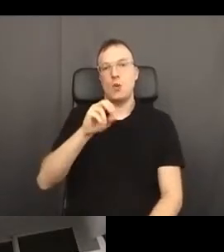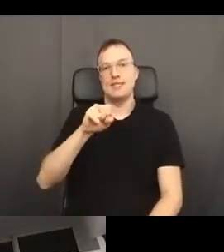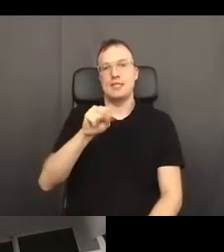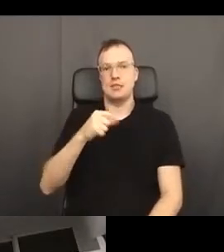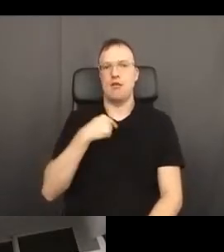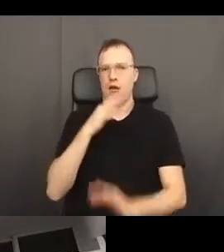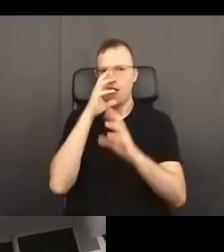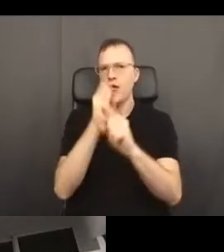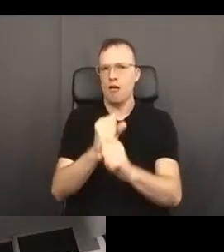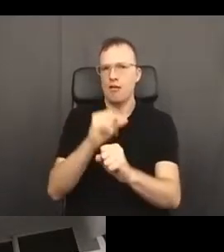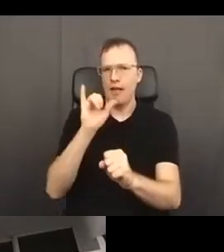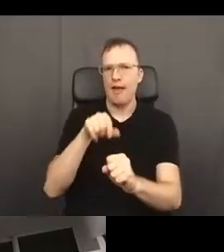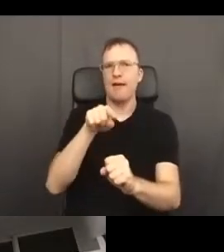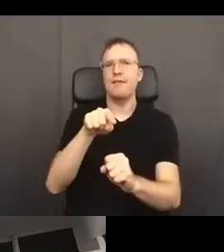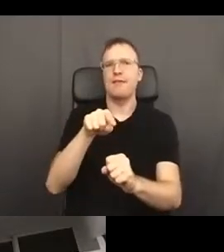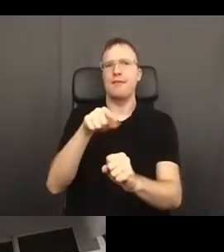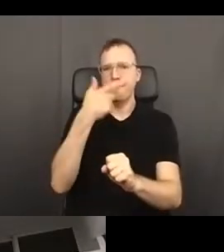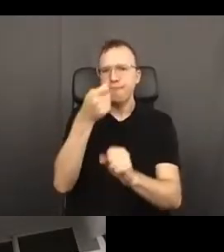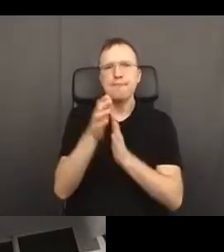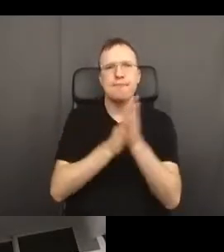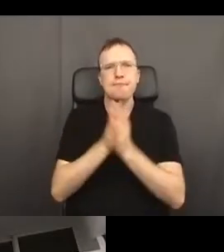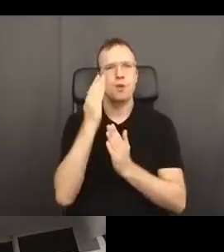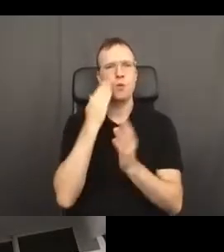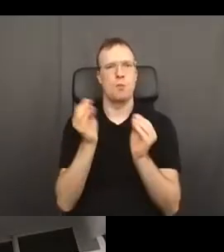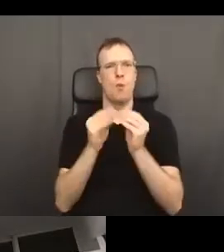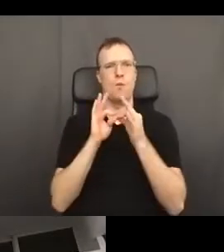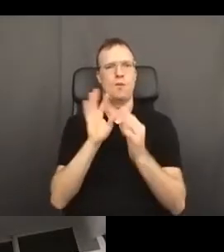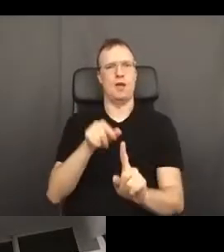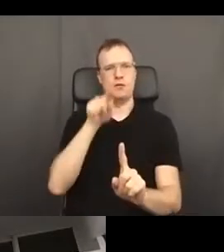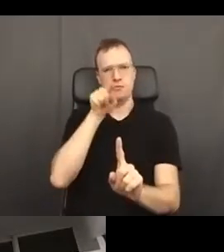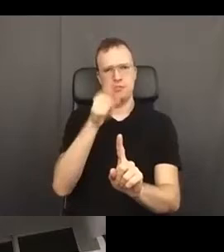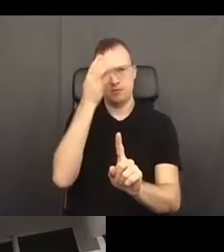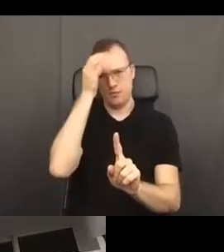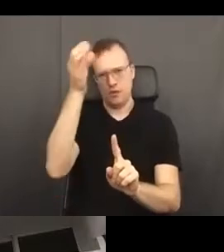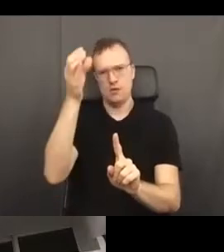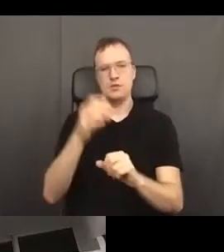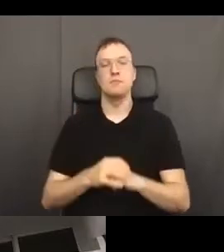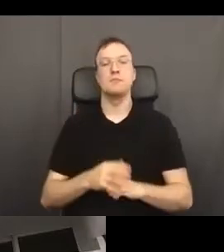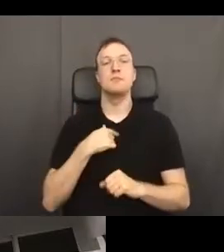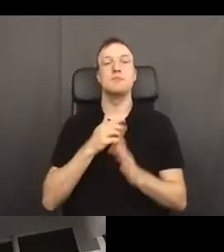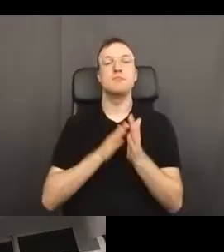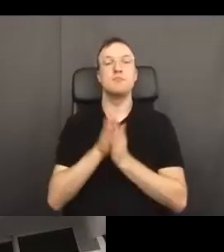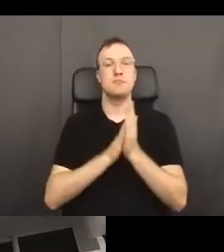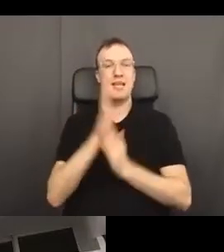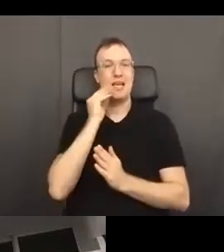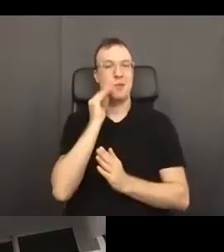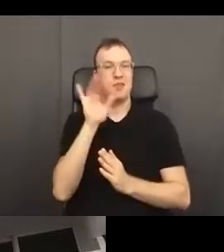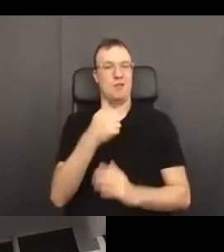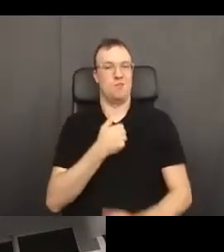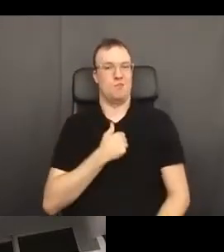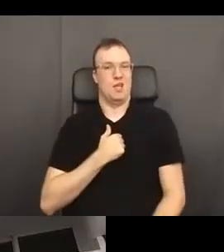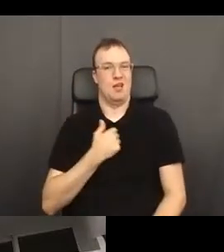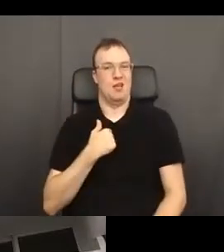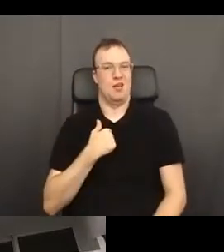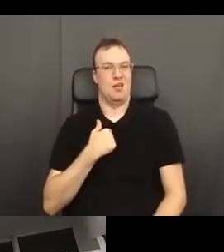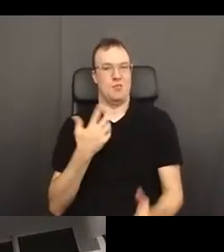And I actually wanted to in some ways experience it myself,